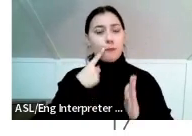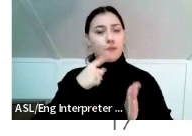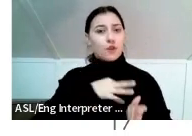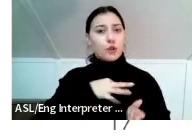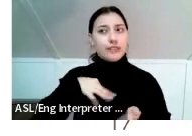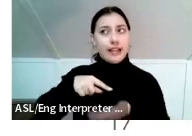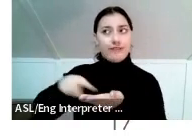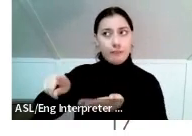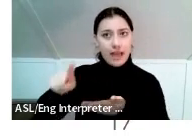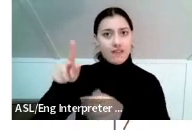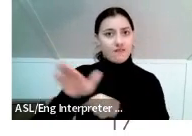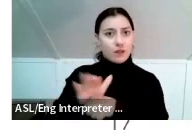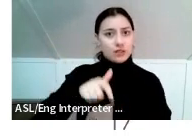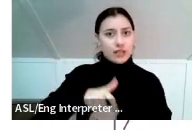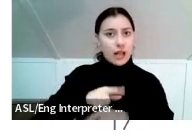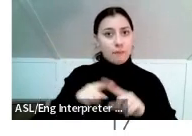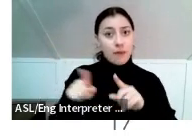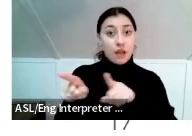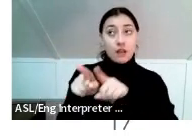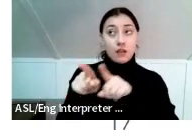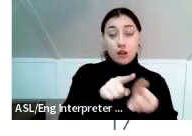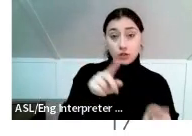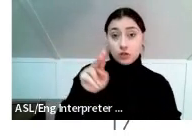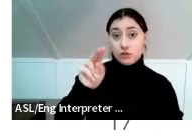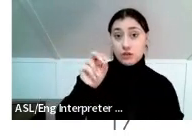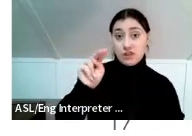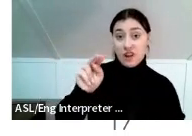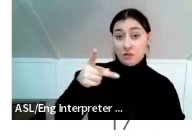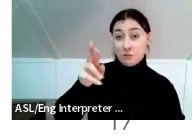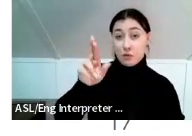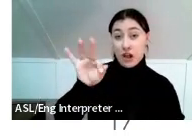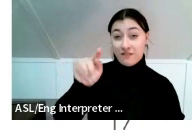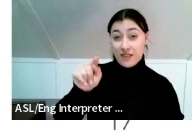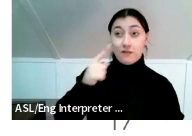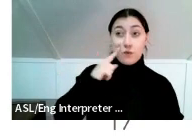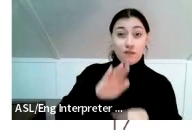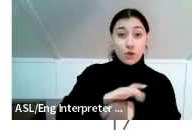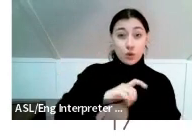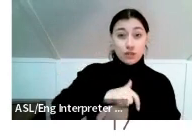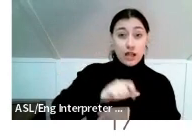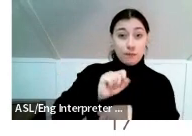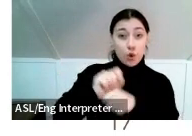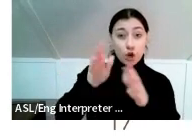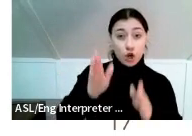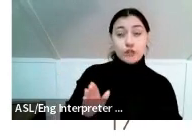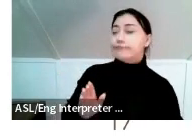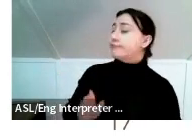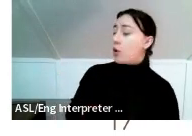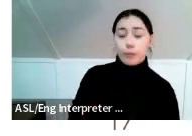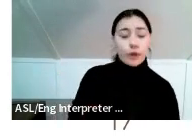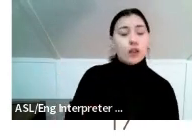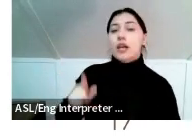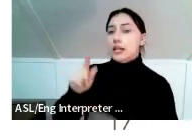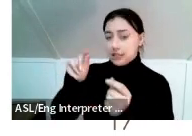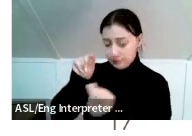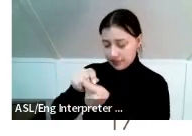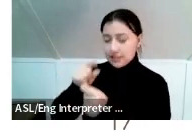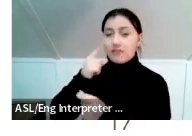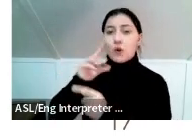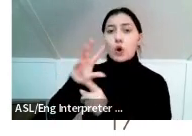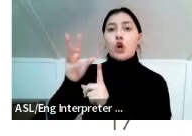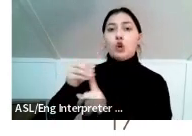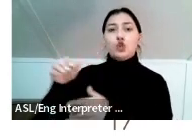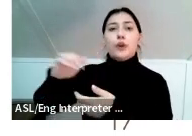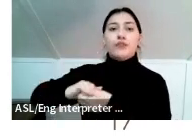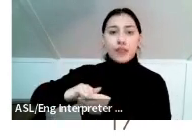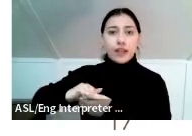have the same staffing requirement of needing full-time employees? They do not. That is specifically for the cultural affiliate. And